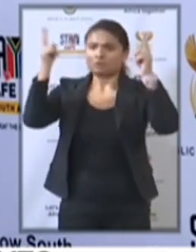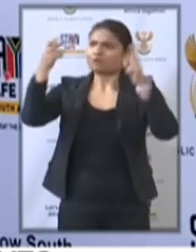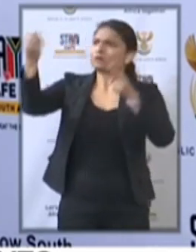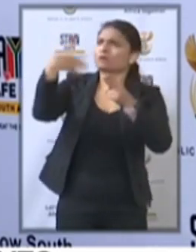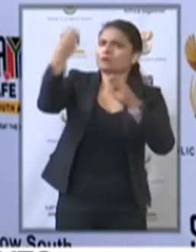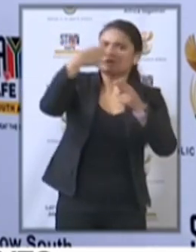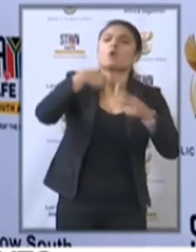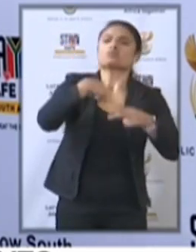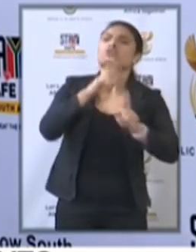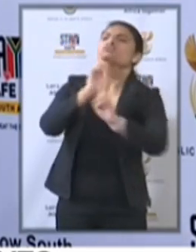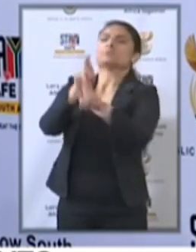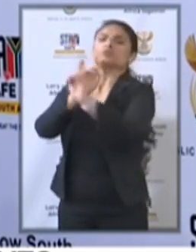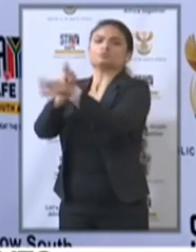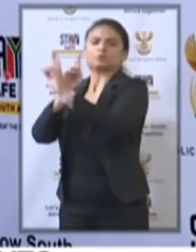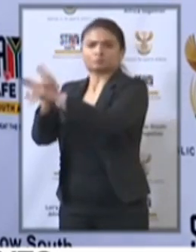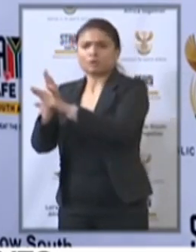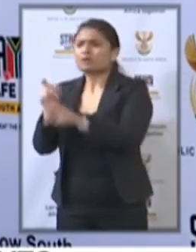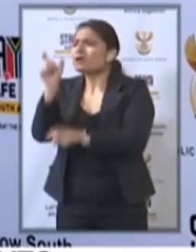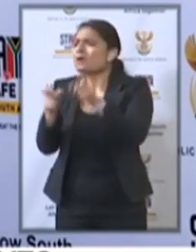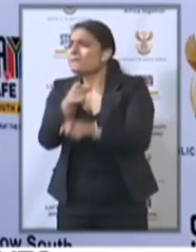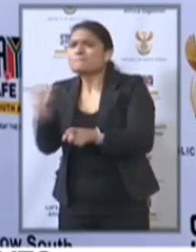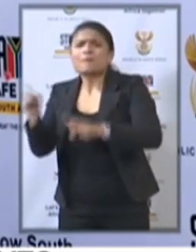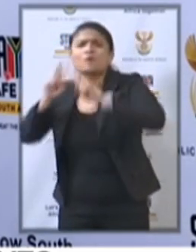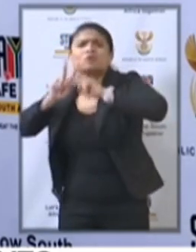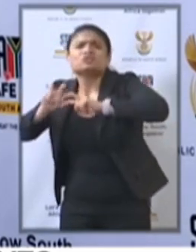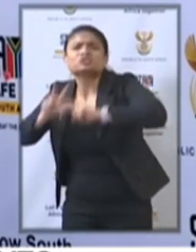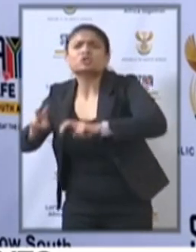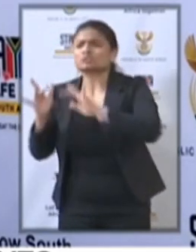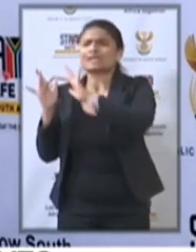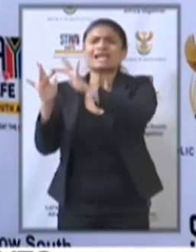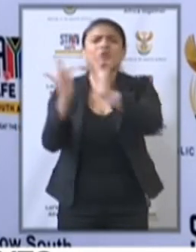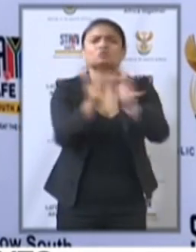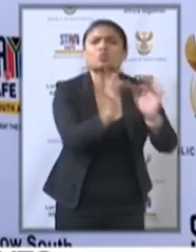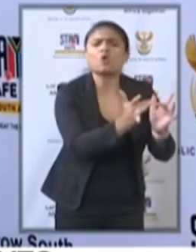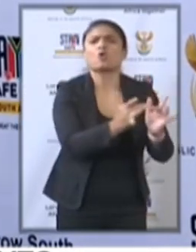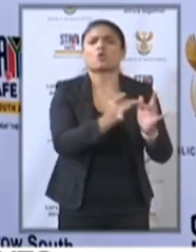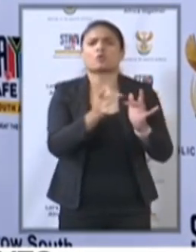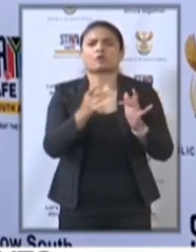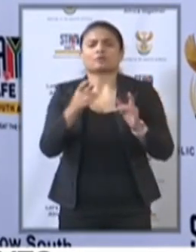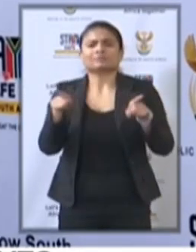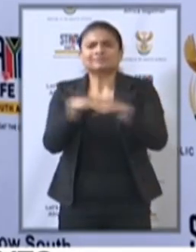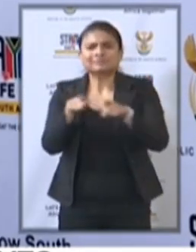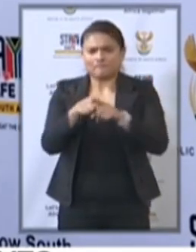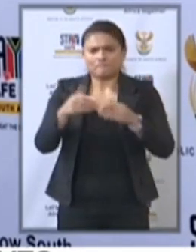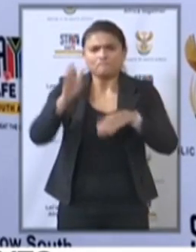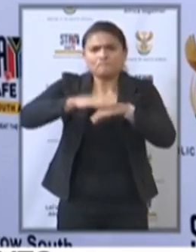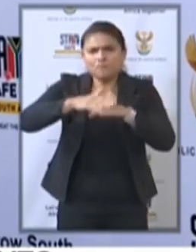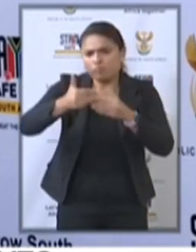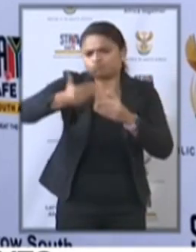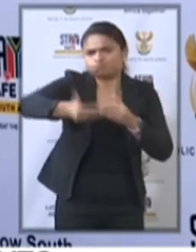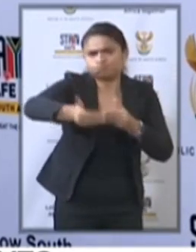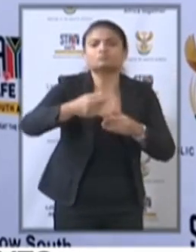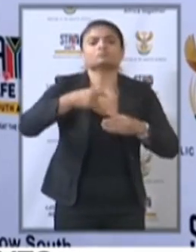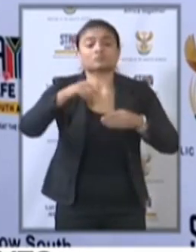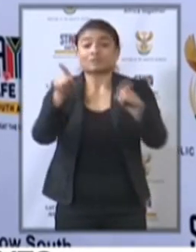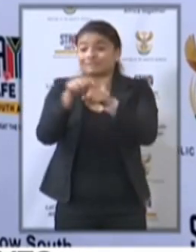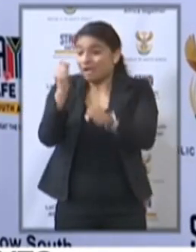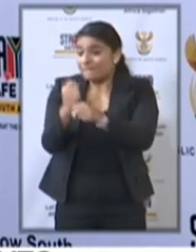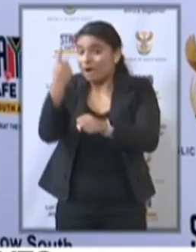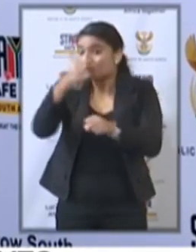and demographic surveillance has now been extended to Gauteng and Western Cape